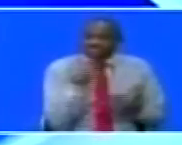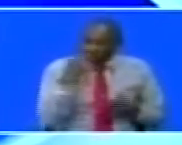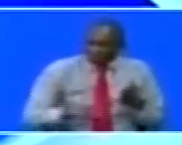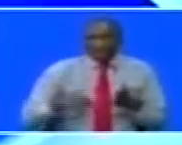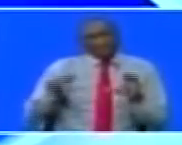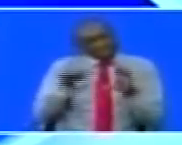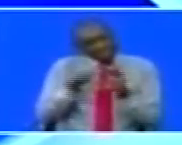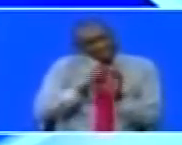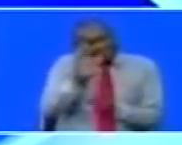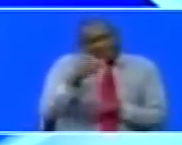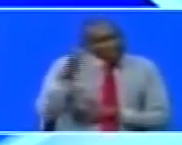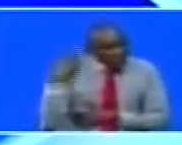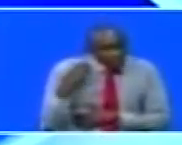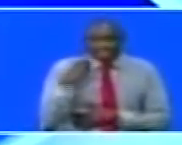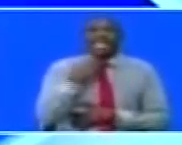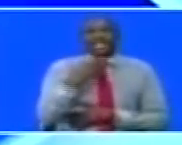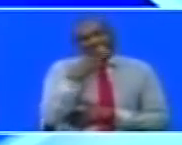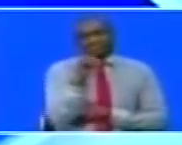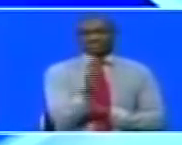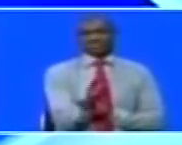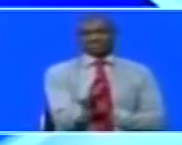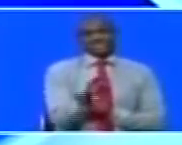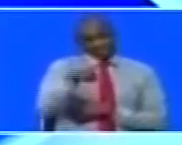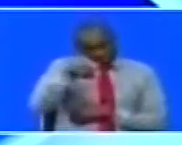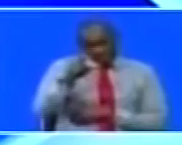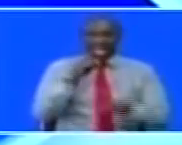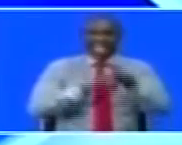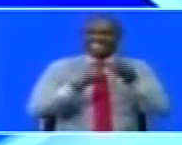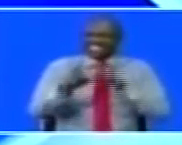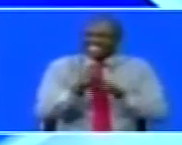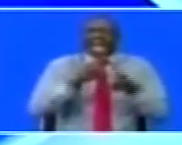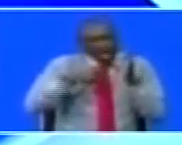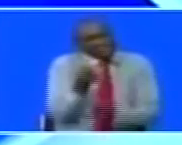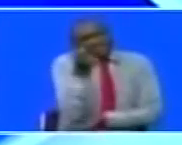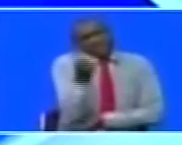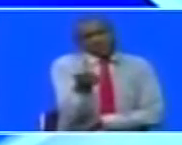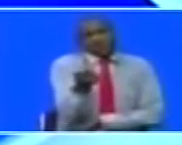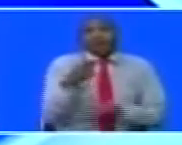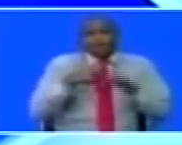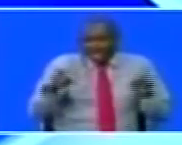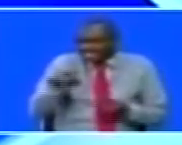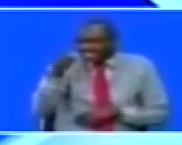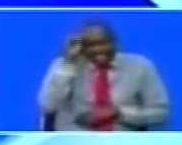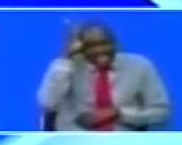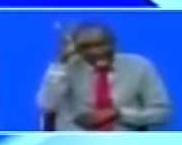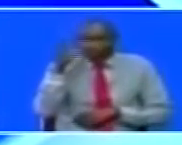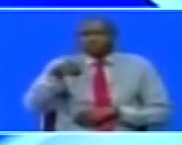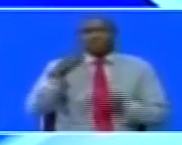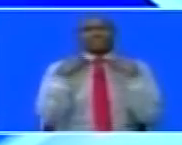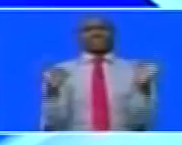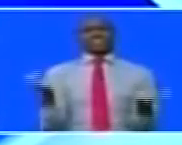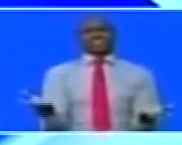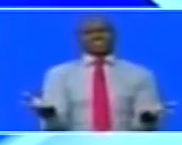of their members was accused of making hate speech remarks. He was arrested within hours, whereas Kabogo is still a free